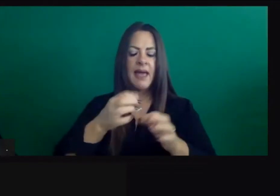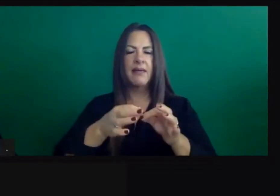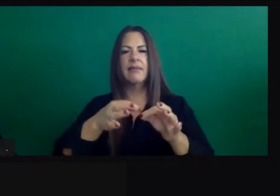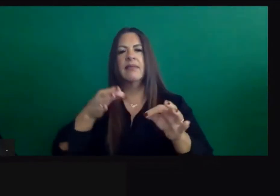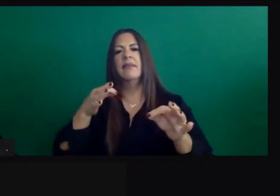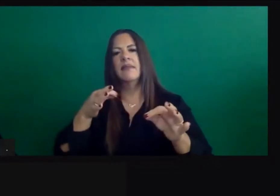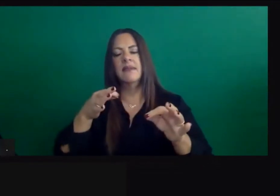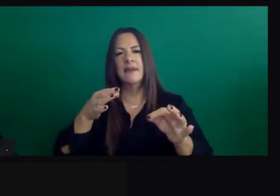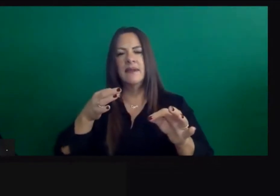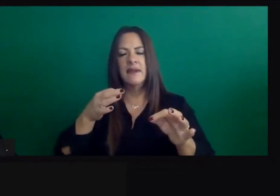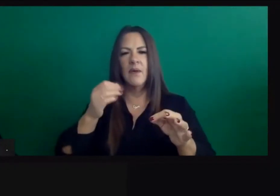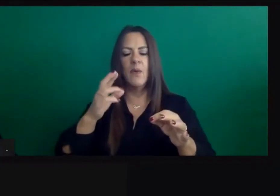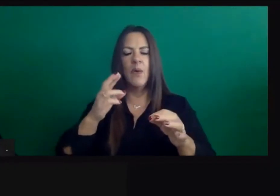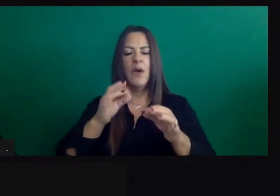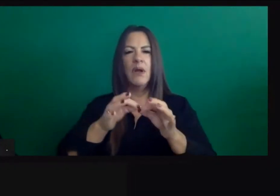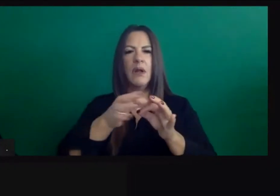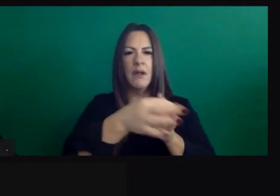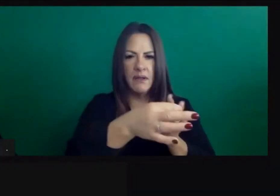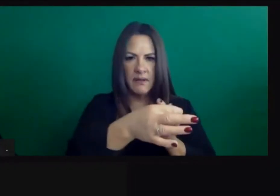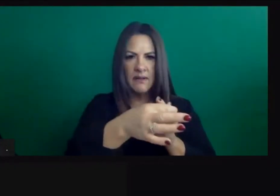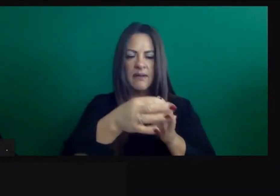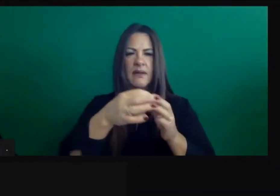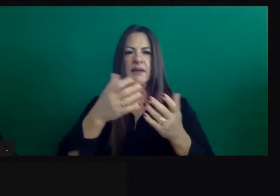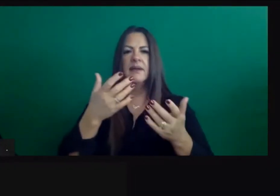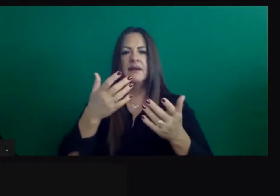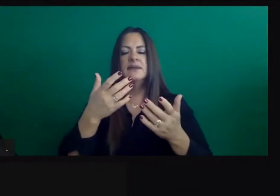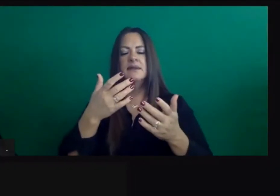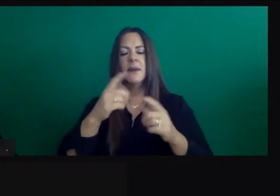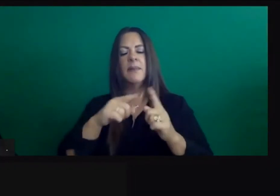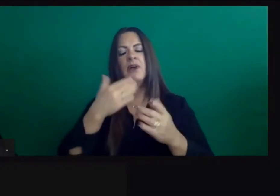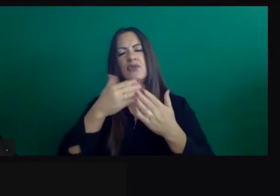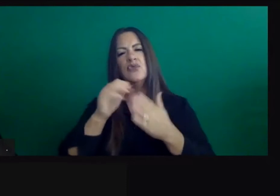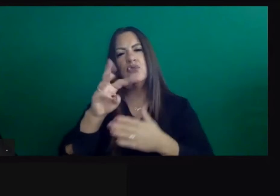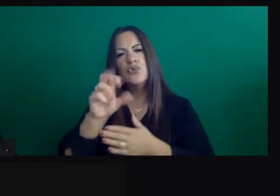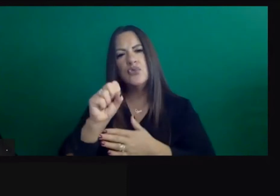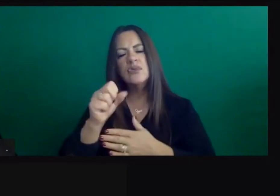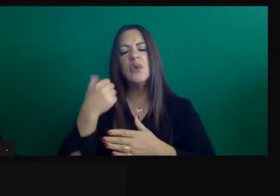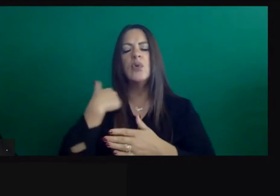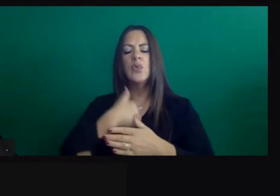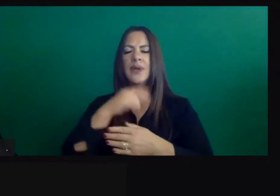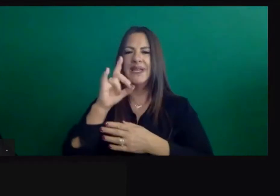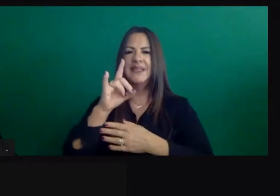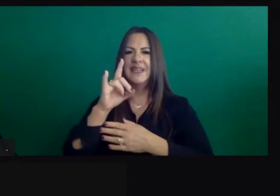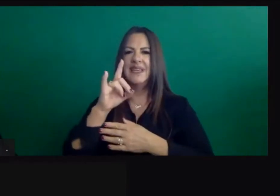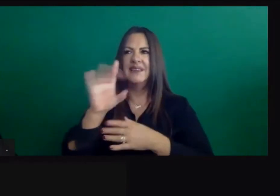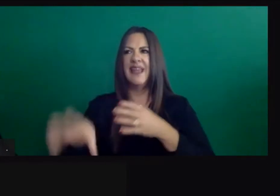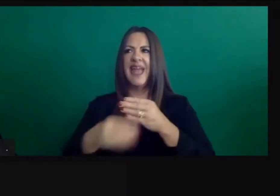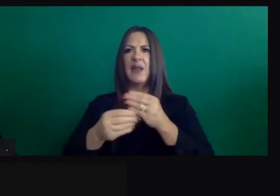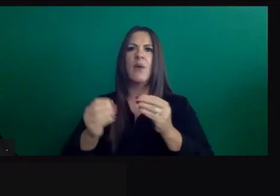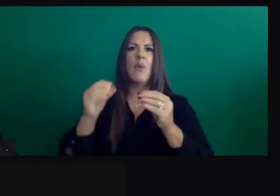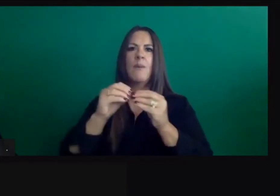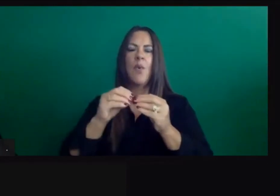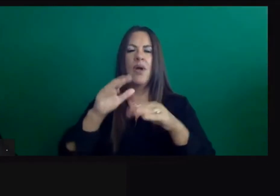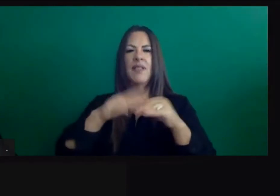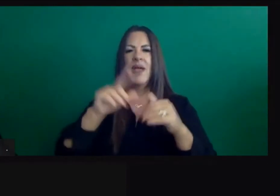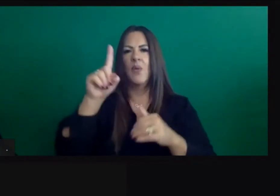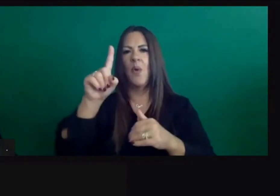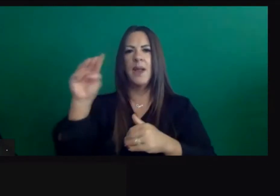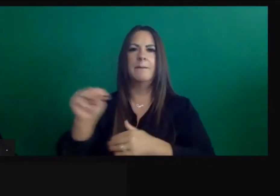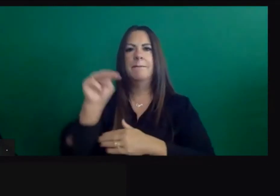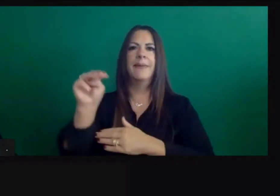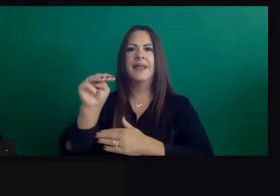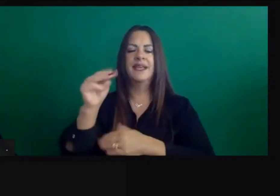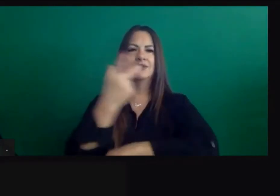48 hours longer than we've expected, the good news is we've added more than 1 million doses since we put out the challenge